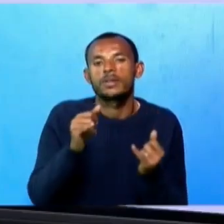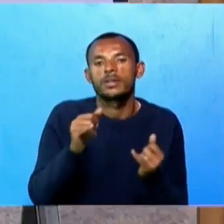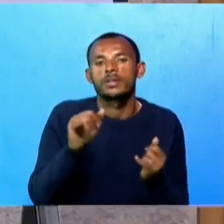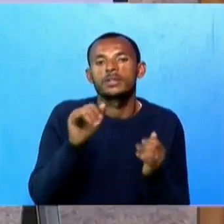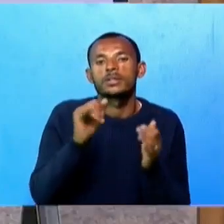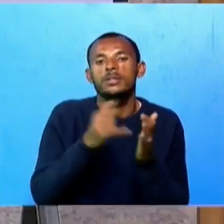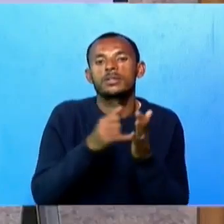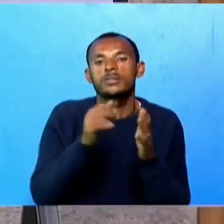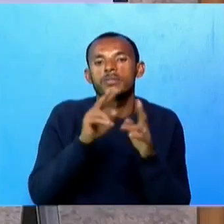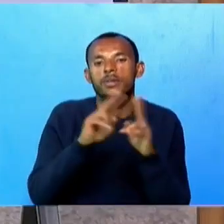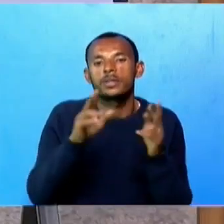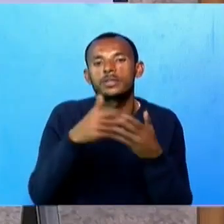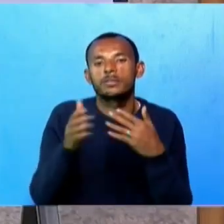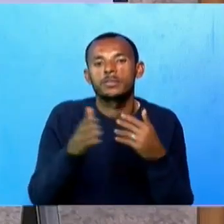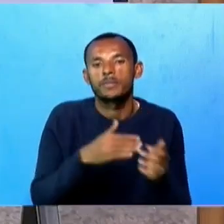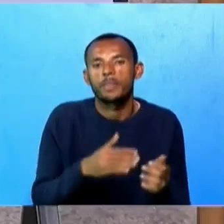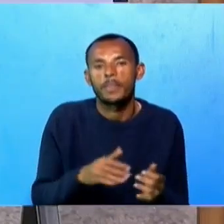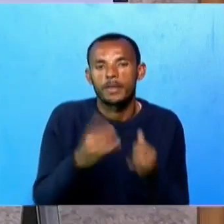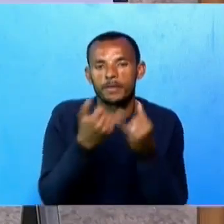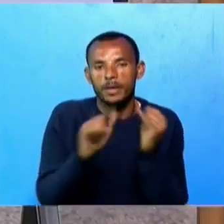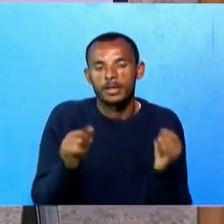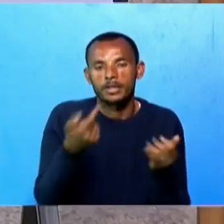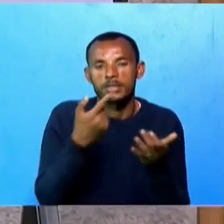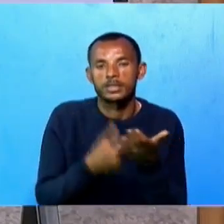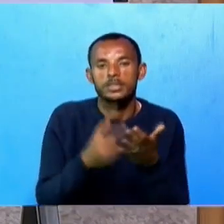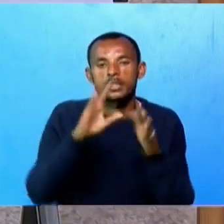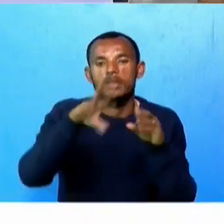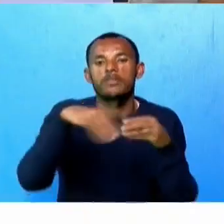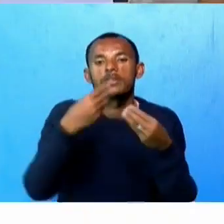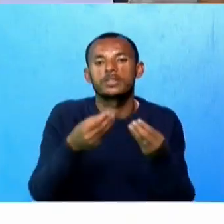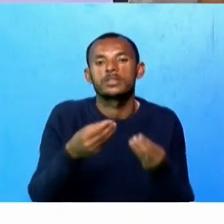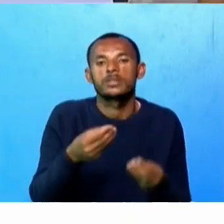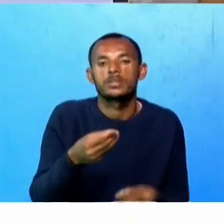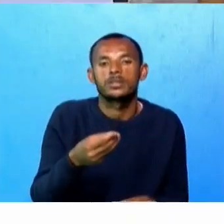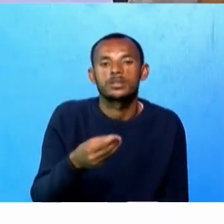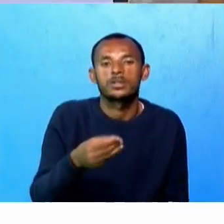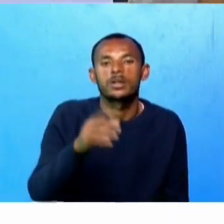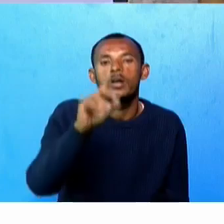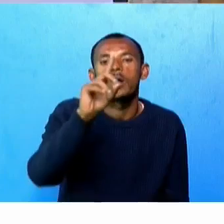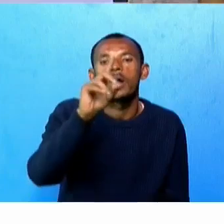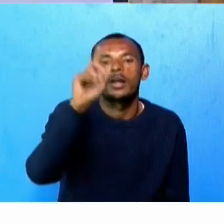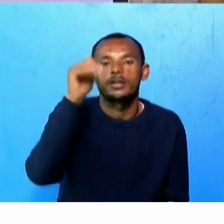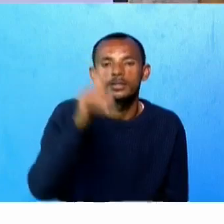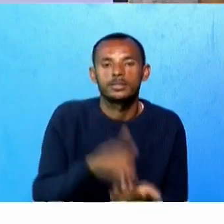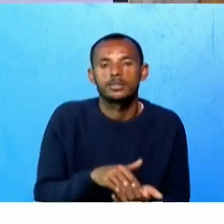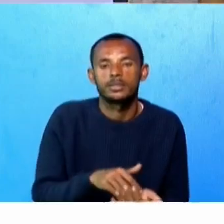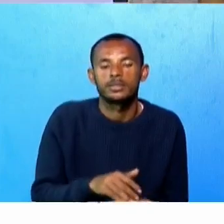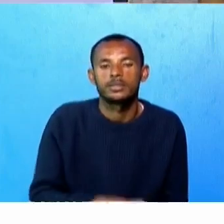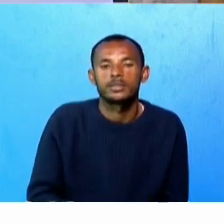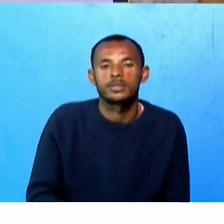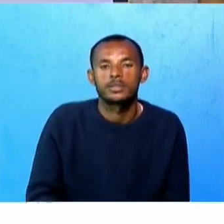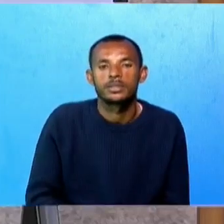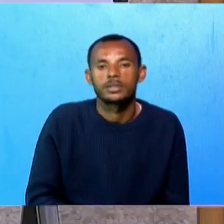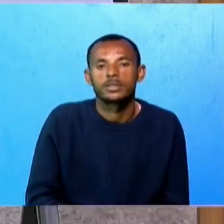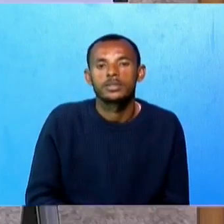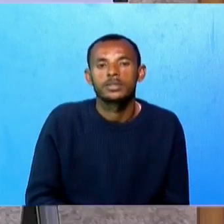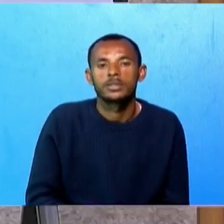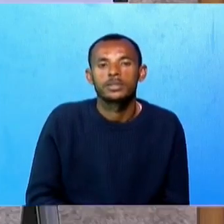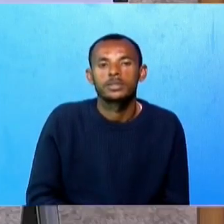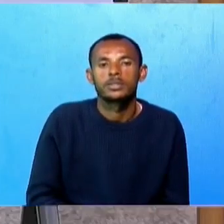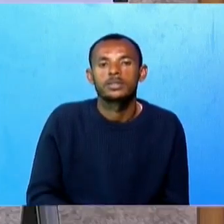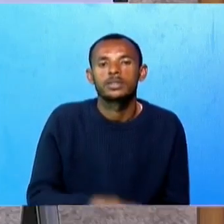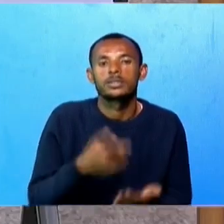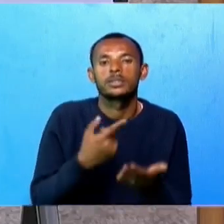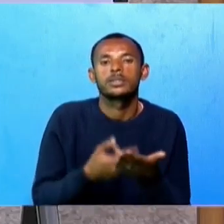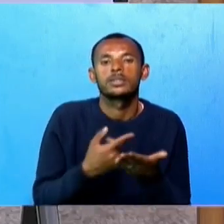simple calculation. Dividing this gives us 1,000. Okay, so